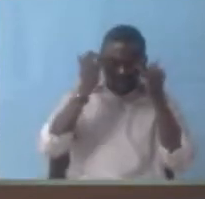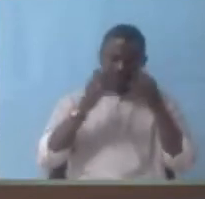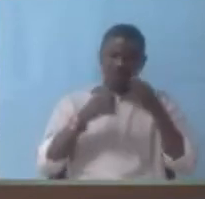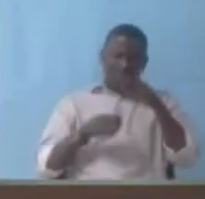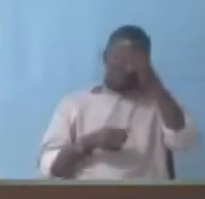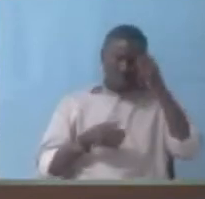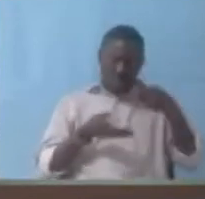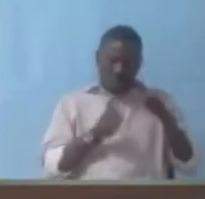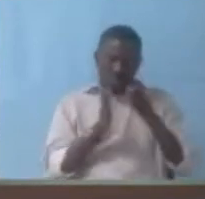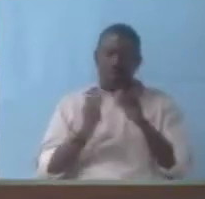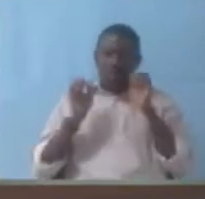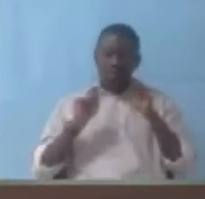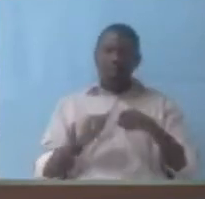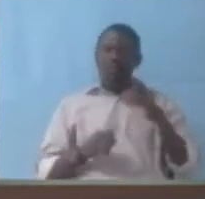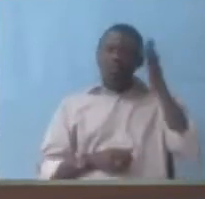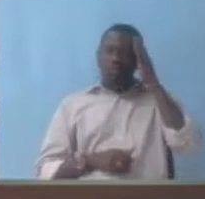military.